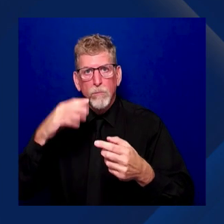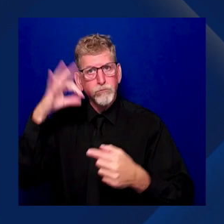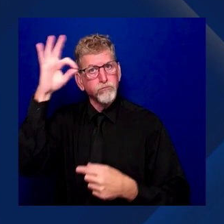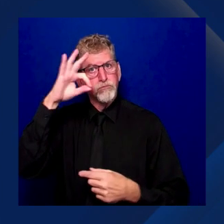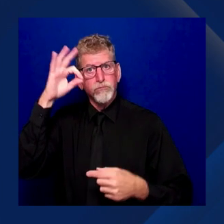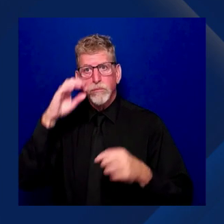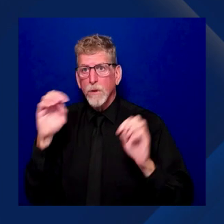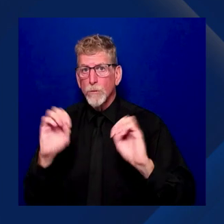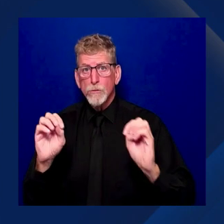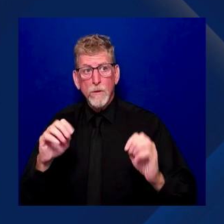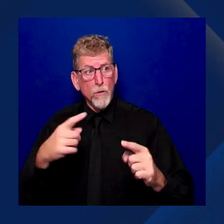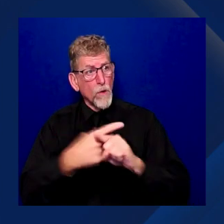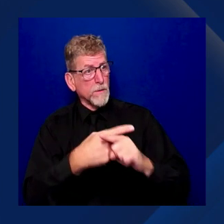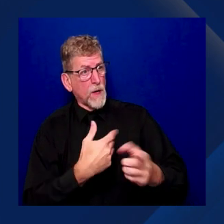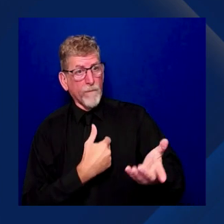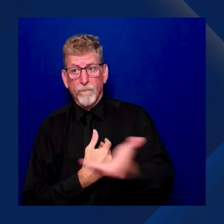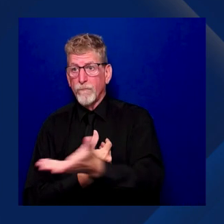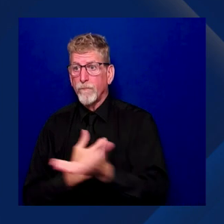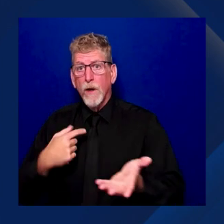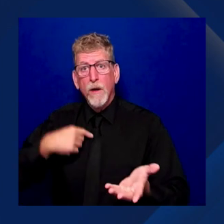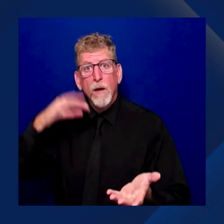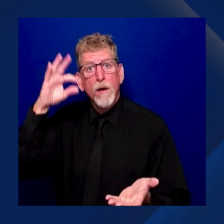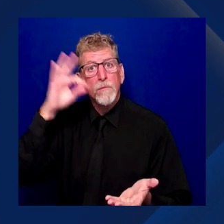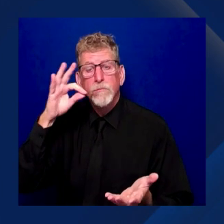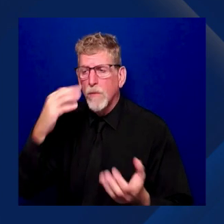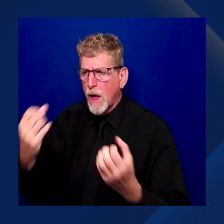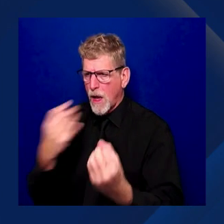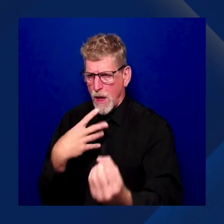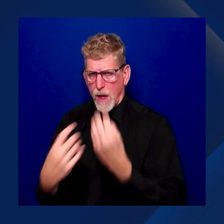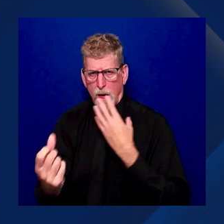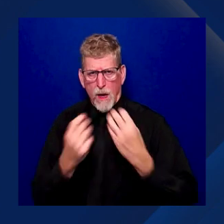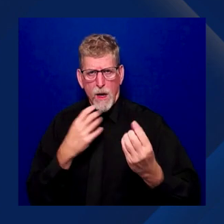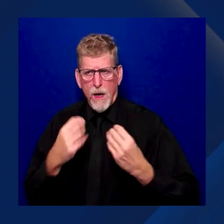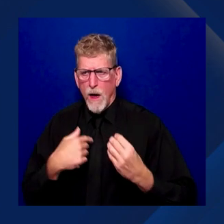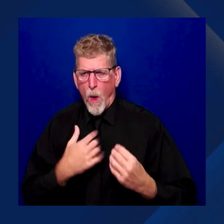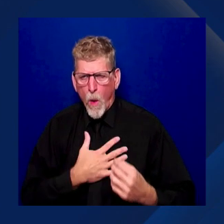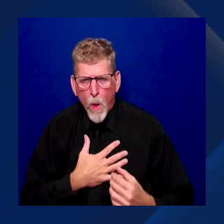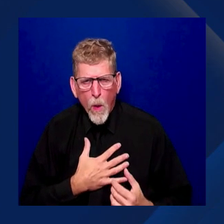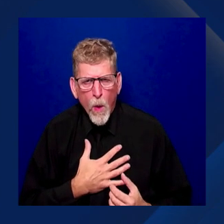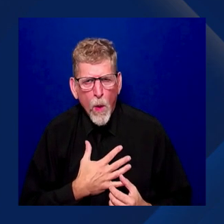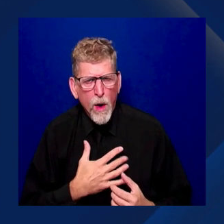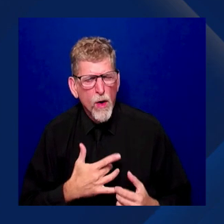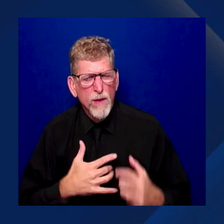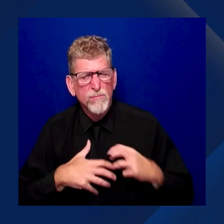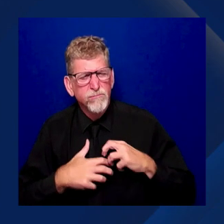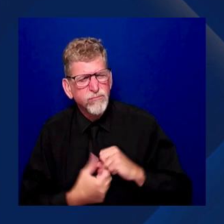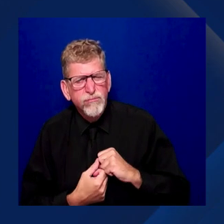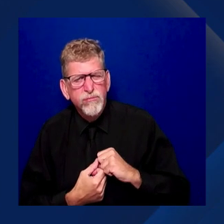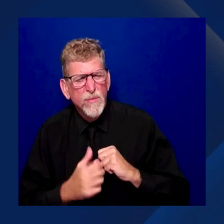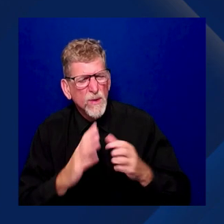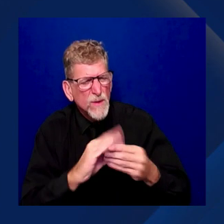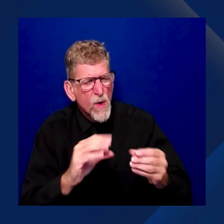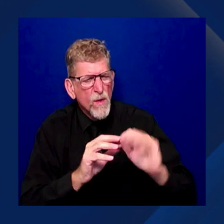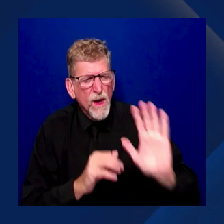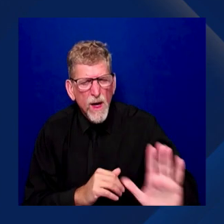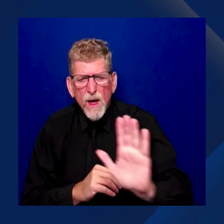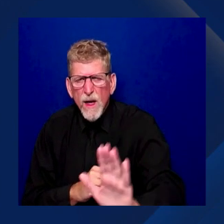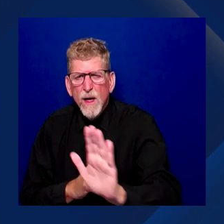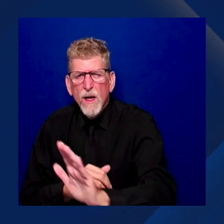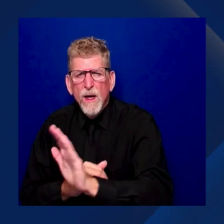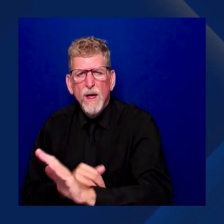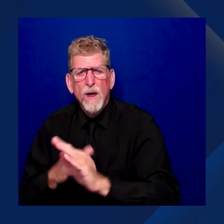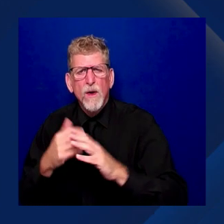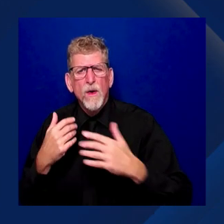stories about how the maternal mortality crisis is impacting people in this country and how it disproportionately